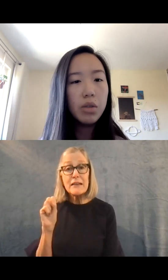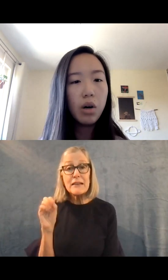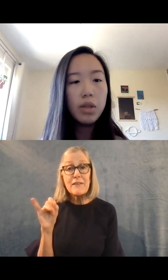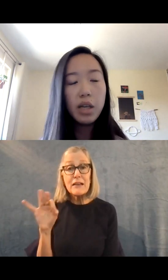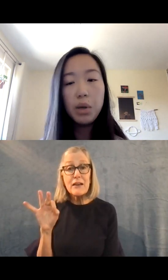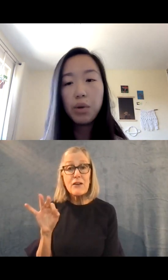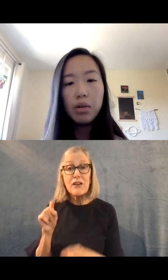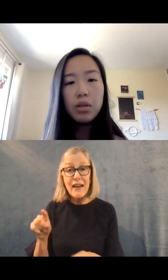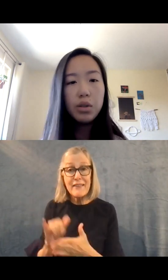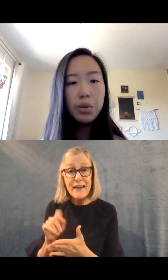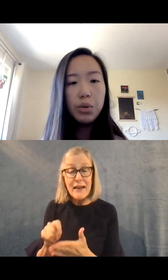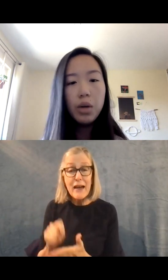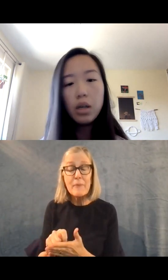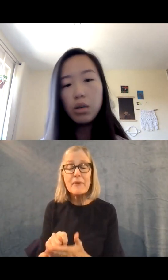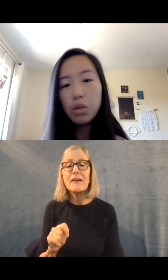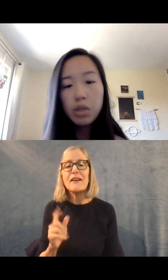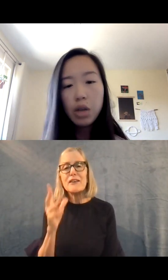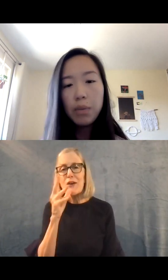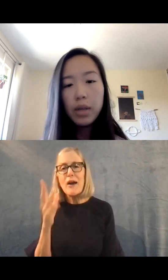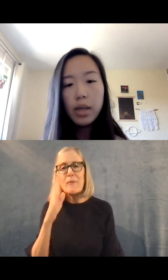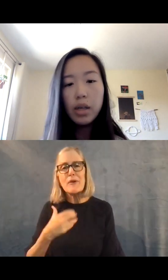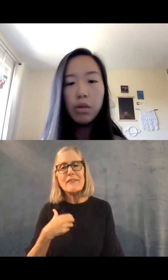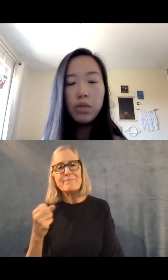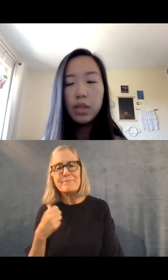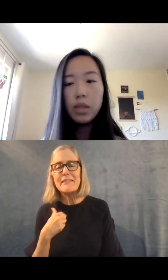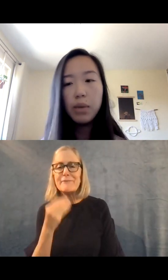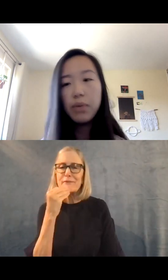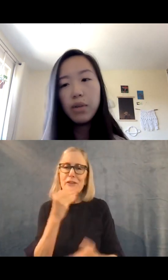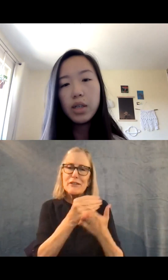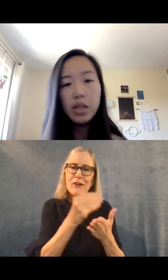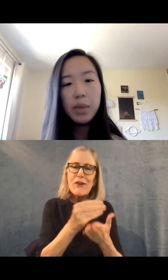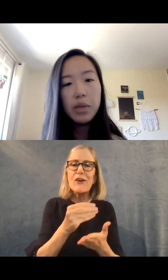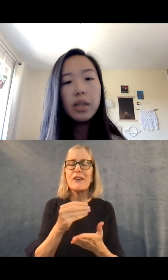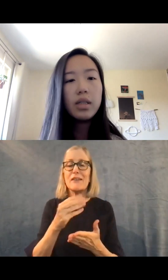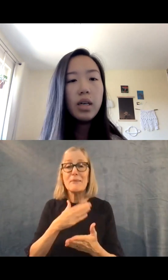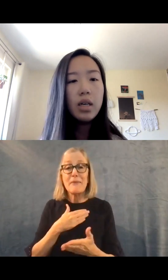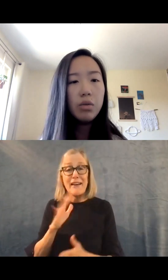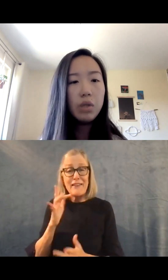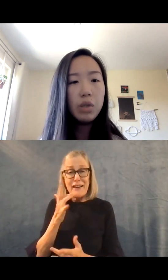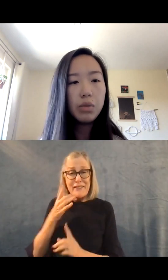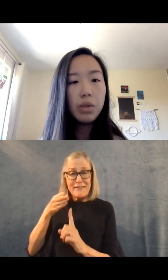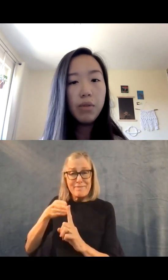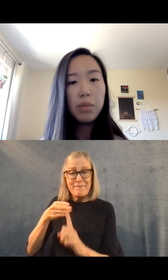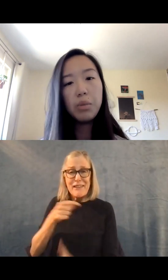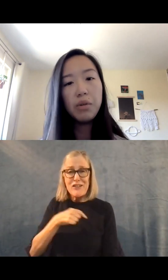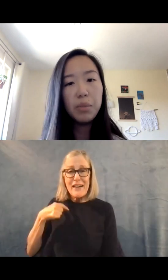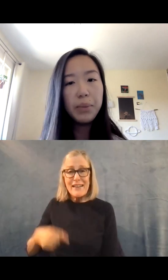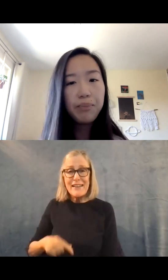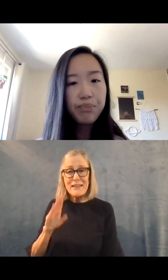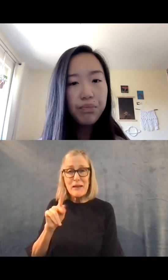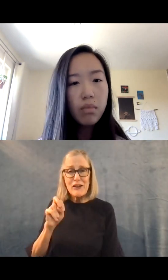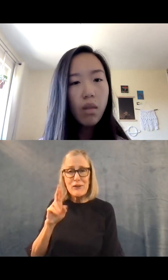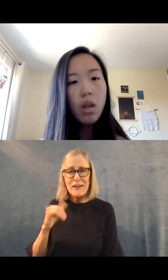she would always take me around to go grocery shopping and always visit my favorite Chinese bakeries, which was really fond memory for